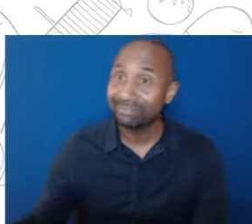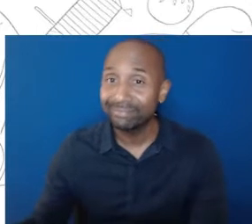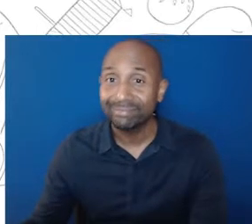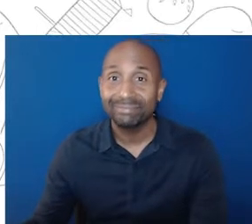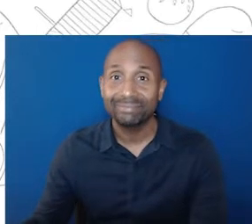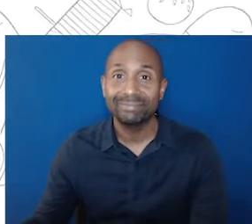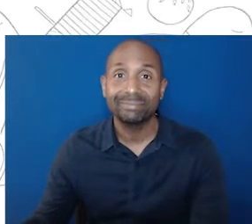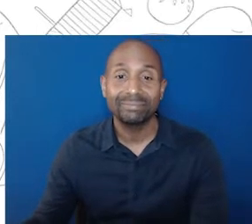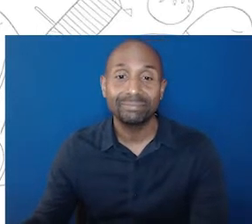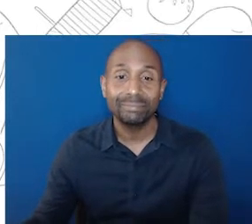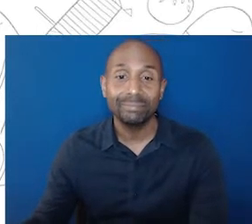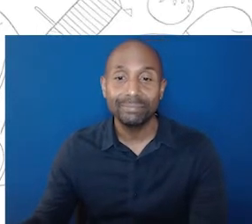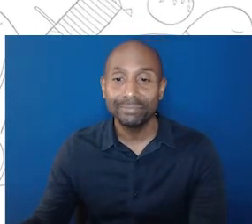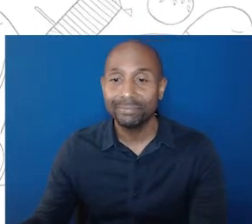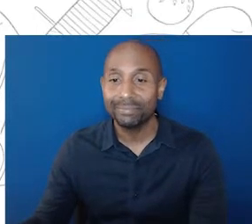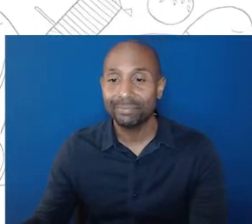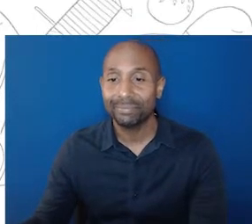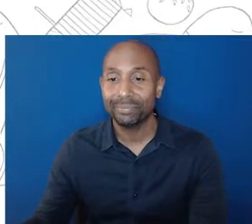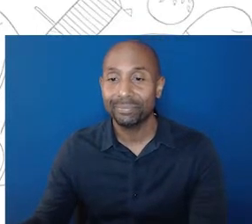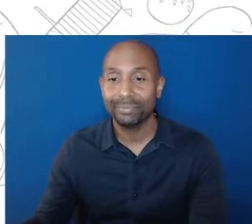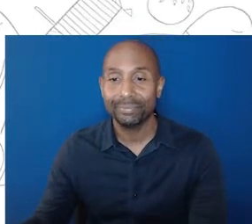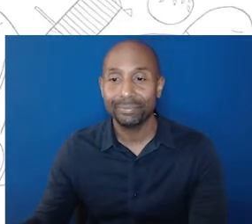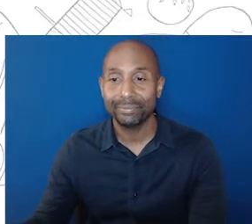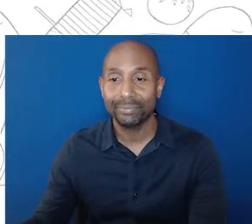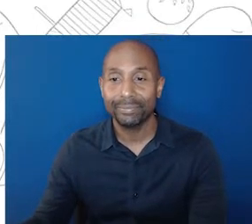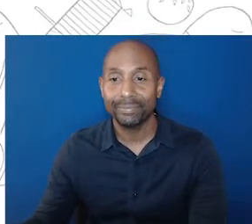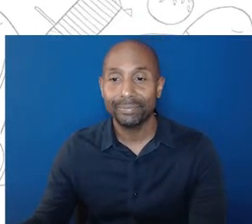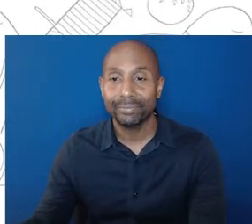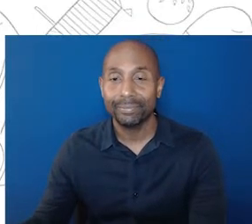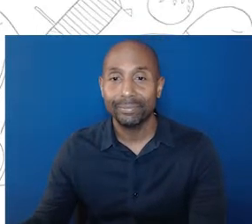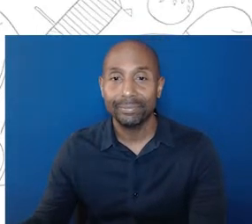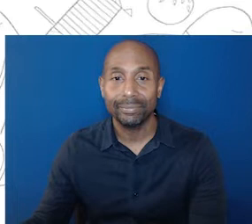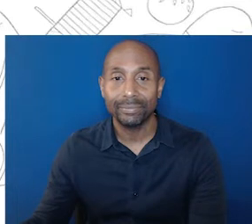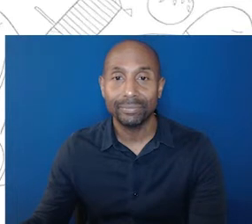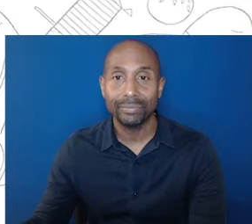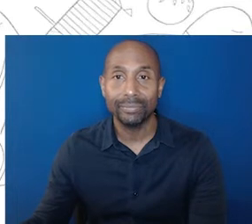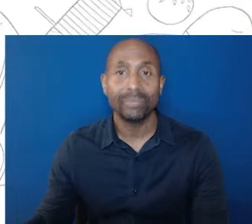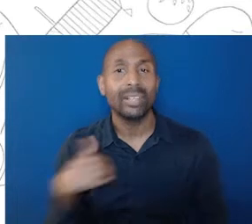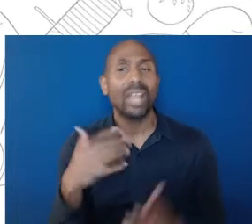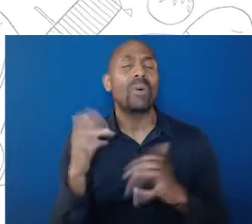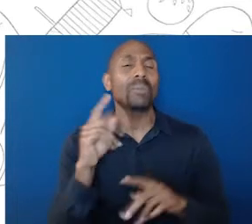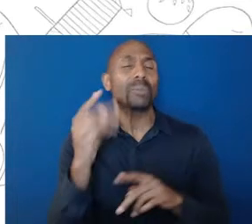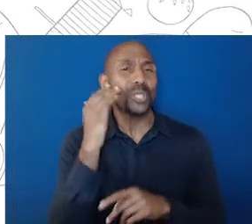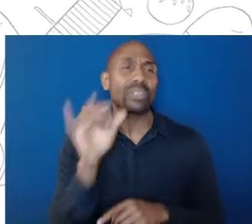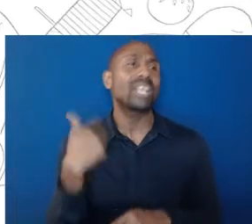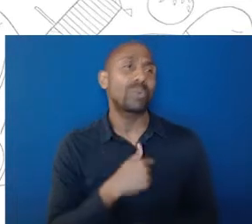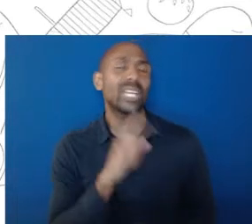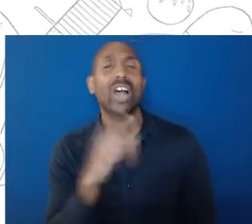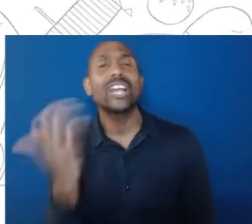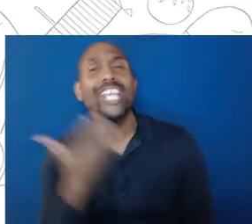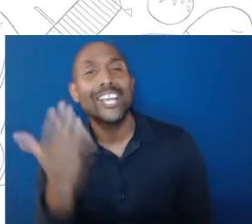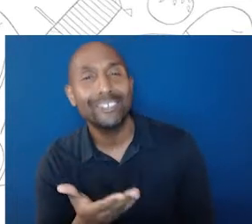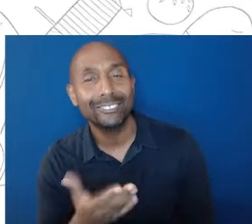of the things that I would like people to know is that we're here, right? My program is called We Will the